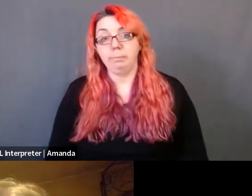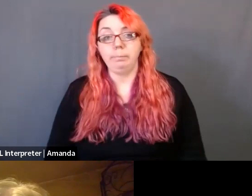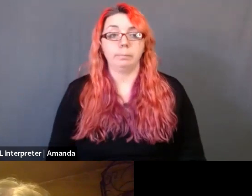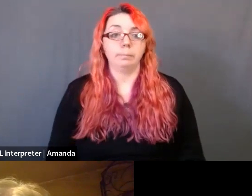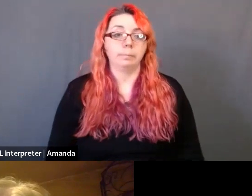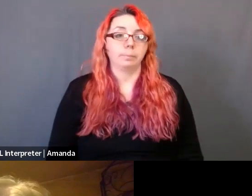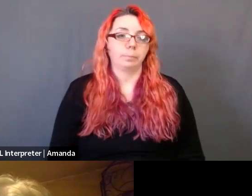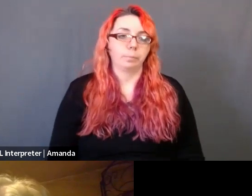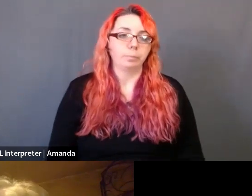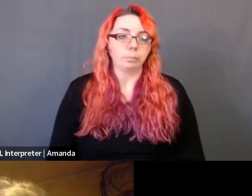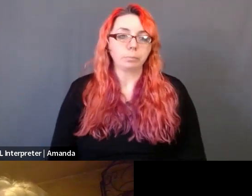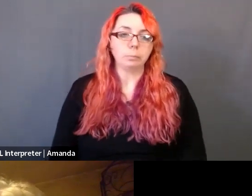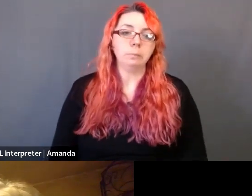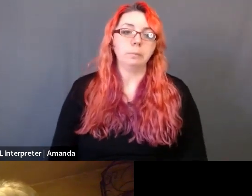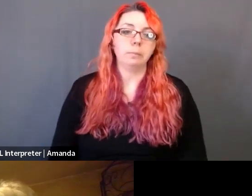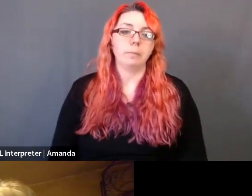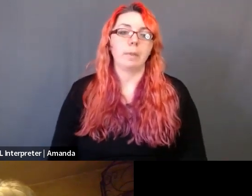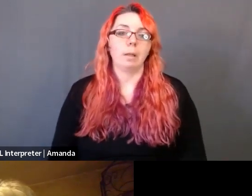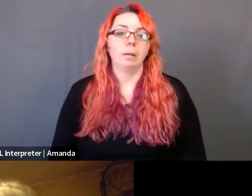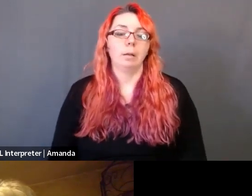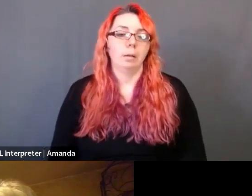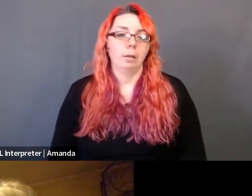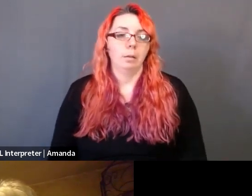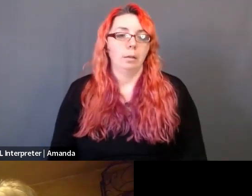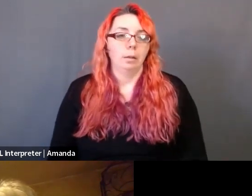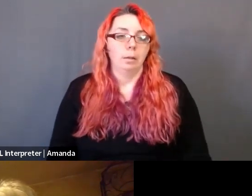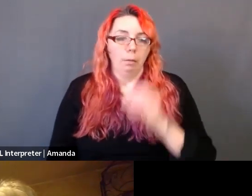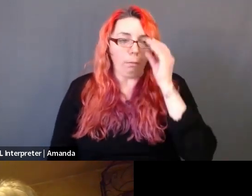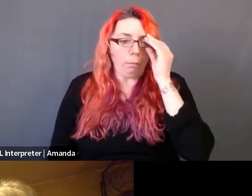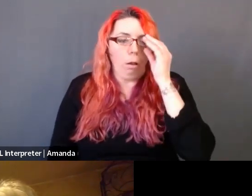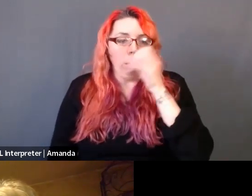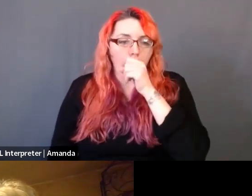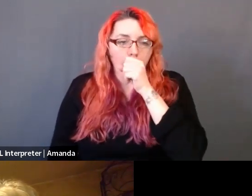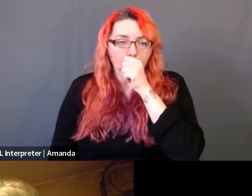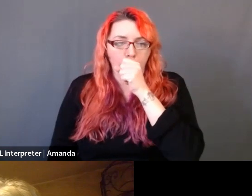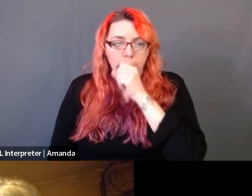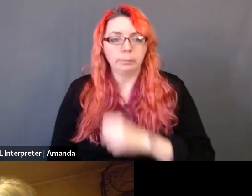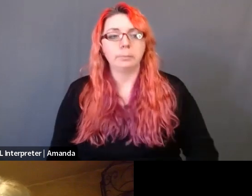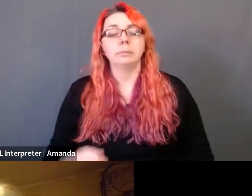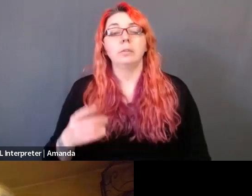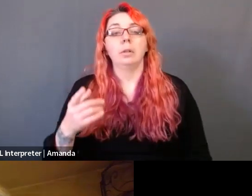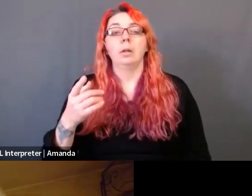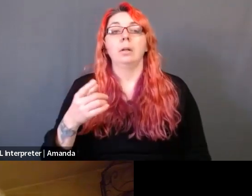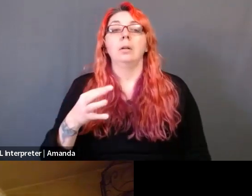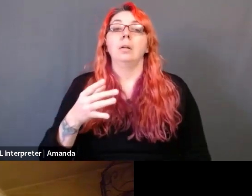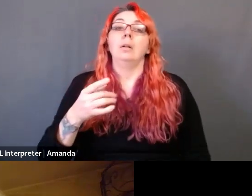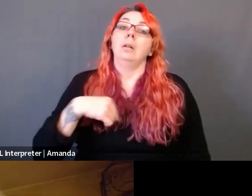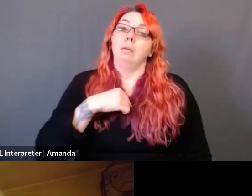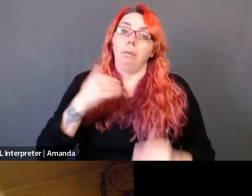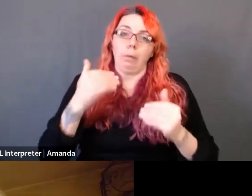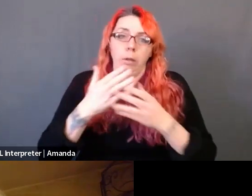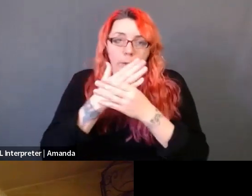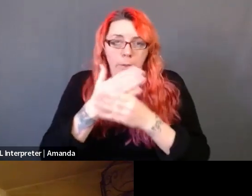So I shared these, by the way, I had put a file in the chat and I'll add it again just as more people have come